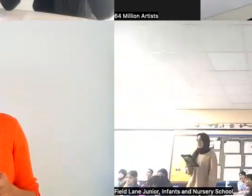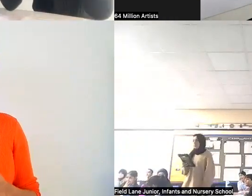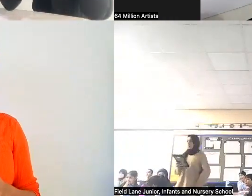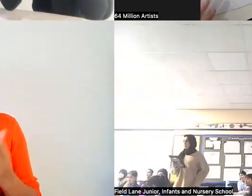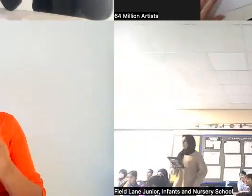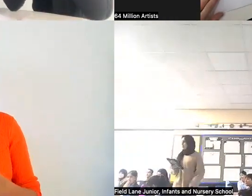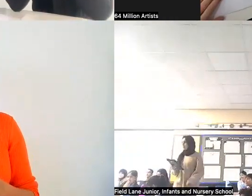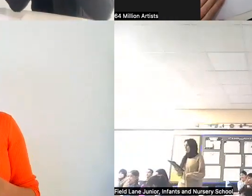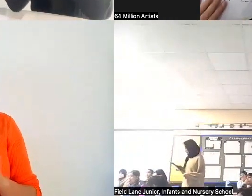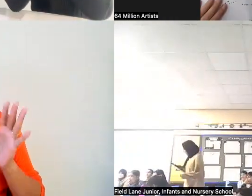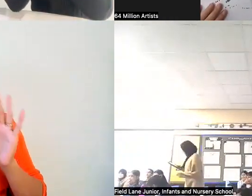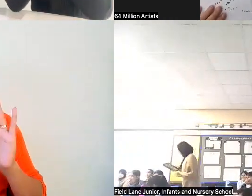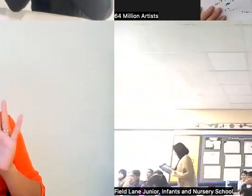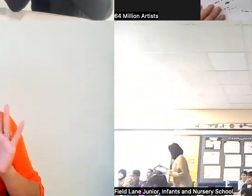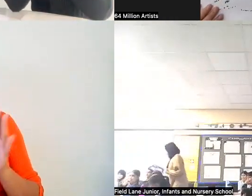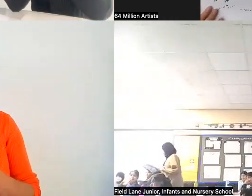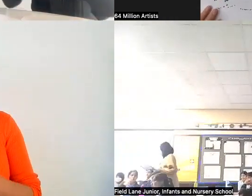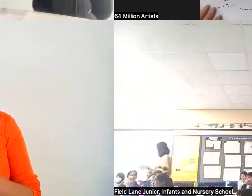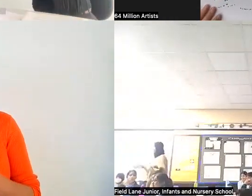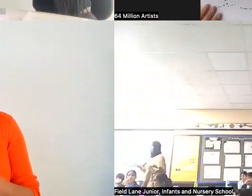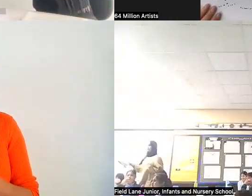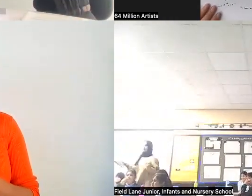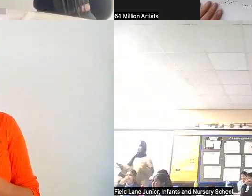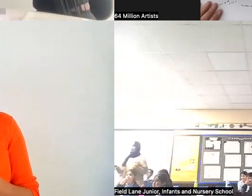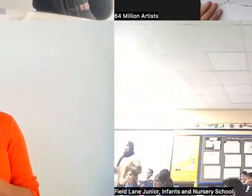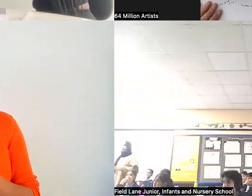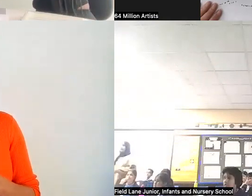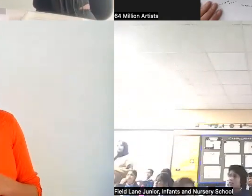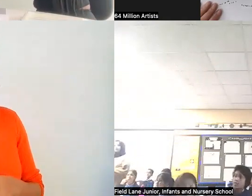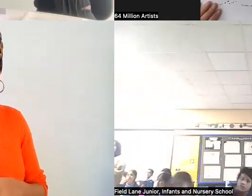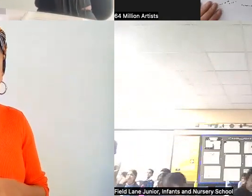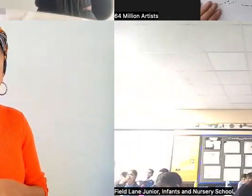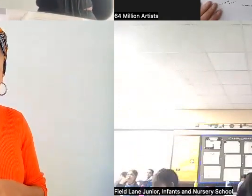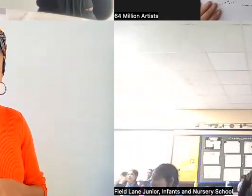we have Field Lane Primary School joining us as well. Hello. Hello.